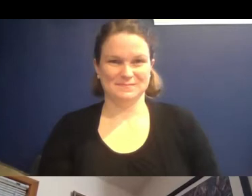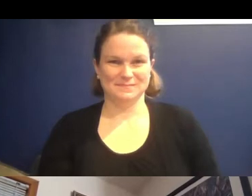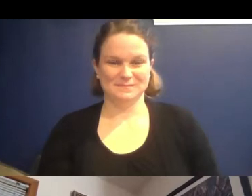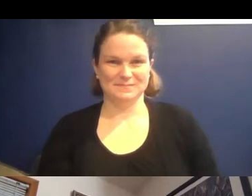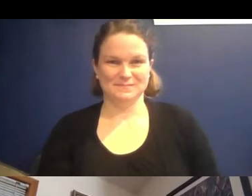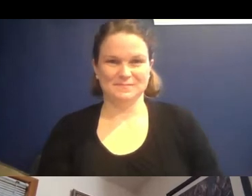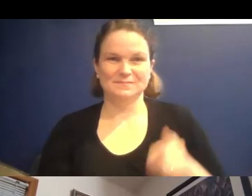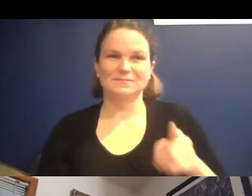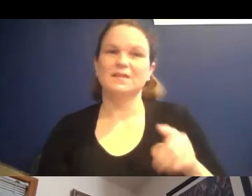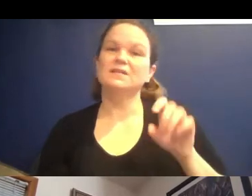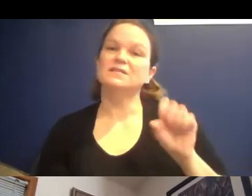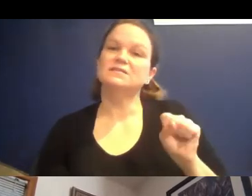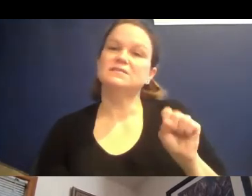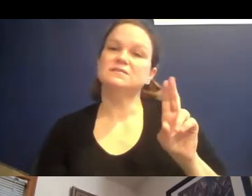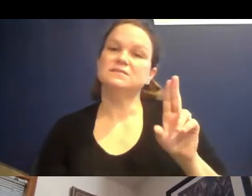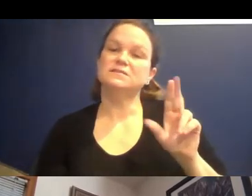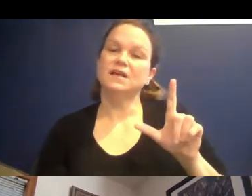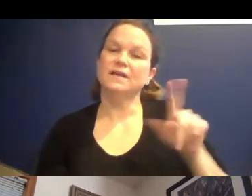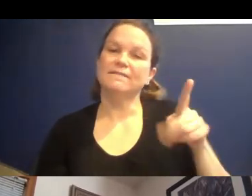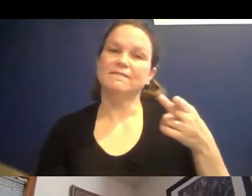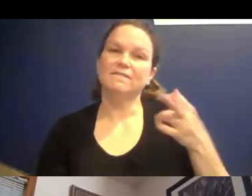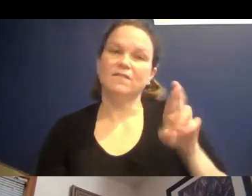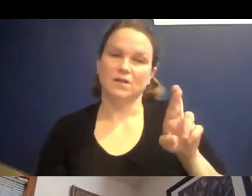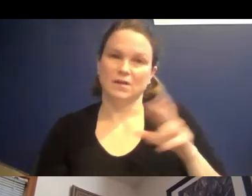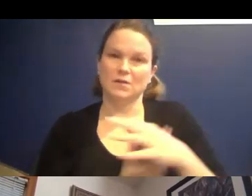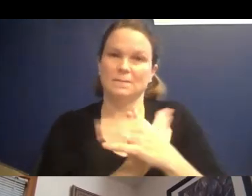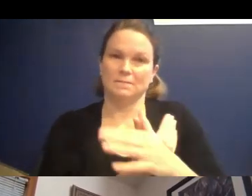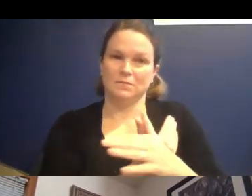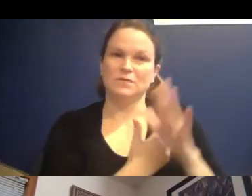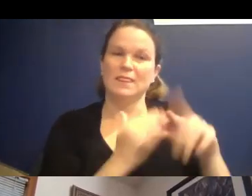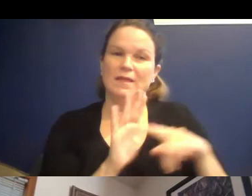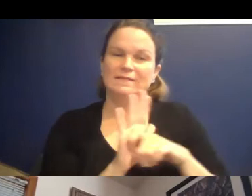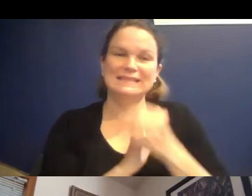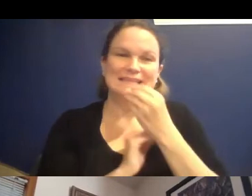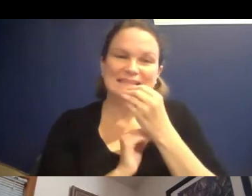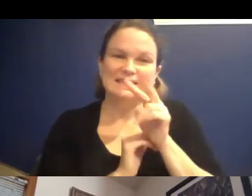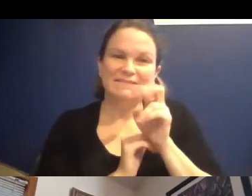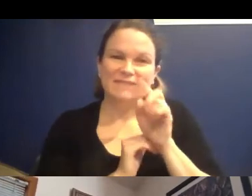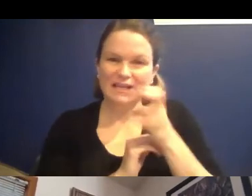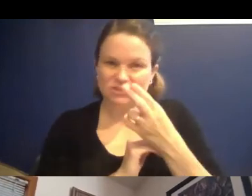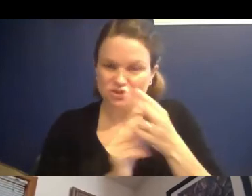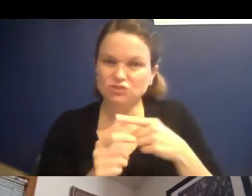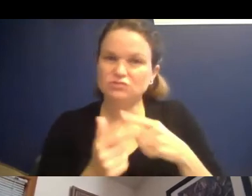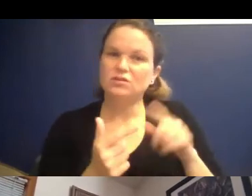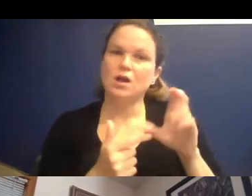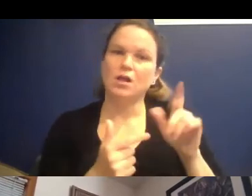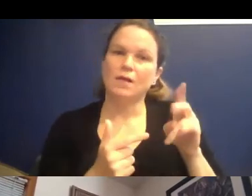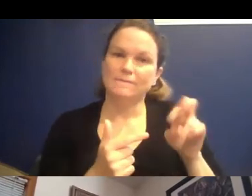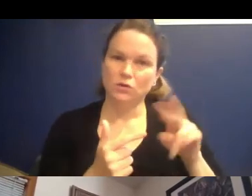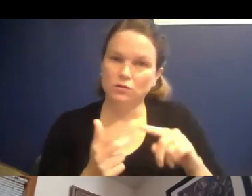This is a sulfur butterfly. Their caterpillars feed on vetch, clover, and lupin. This